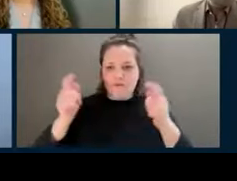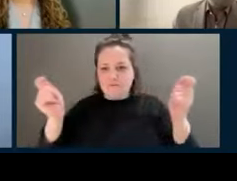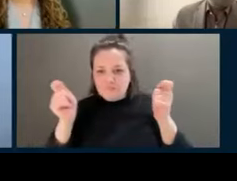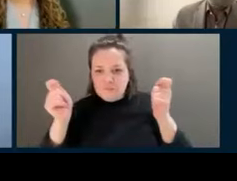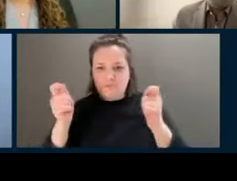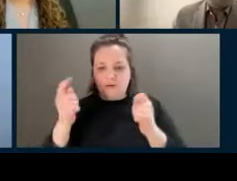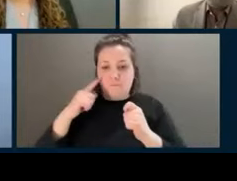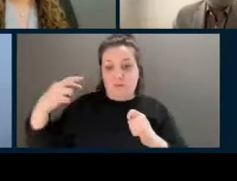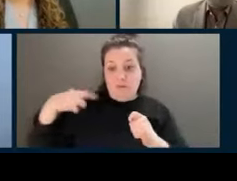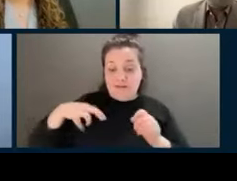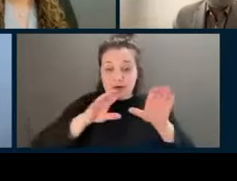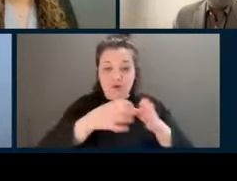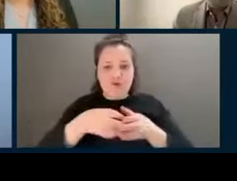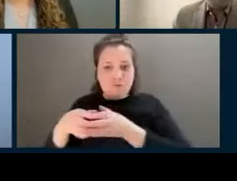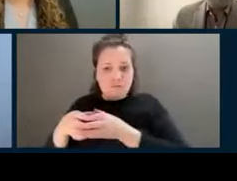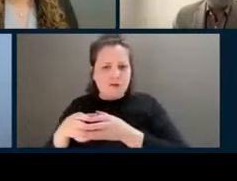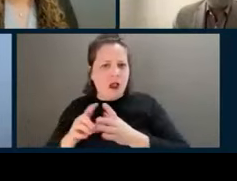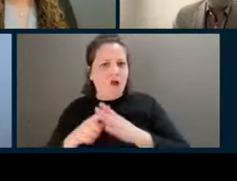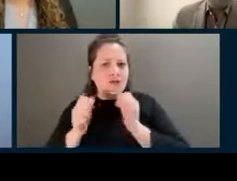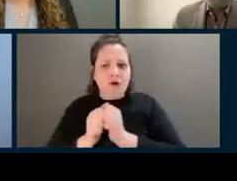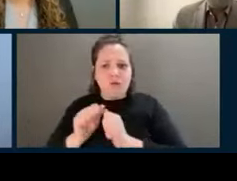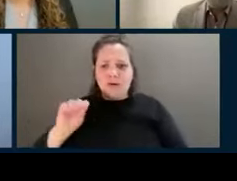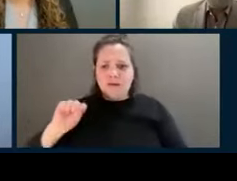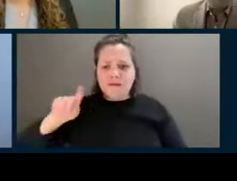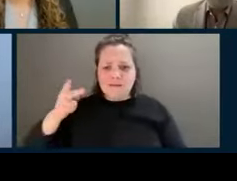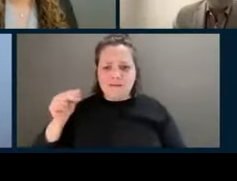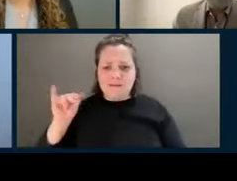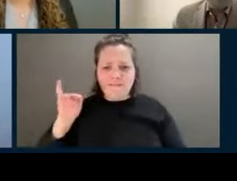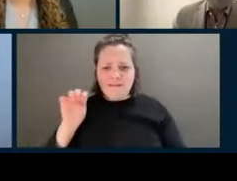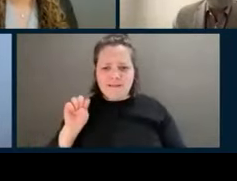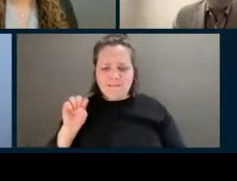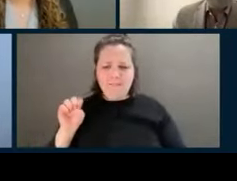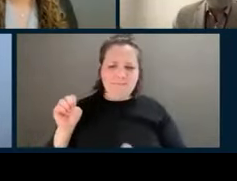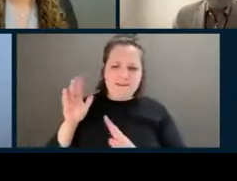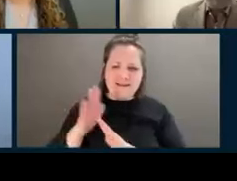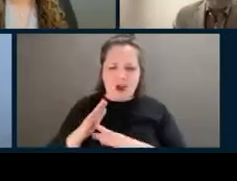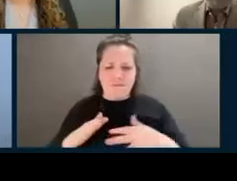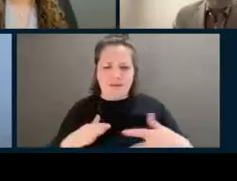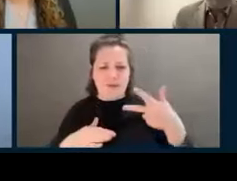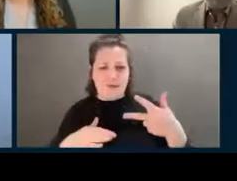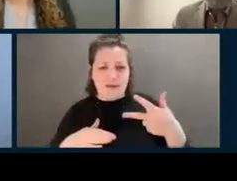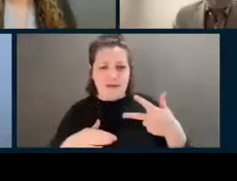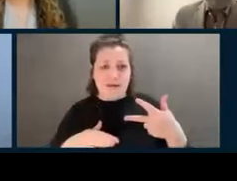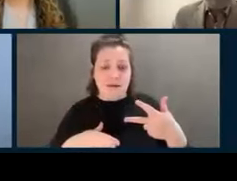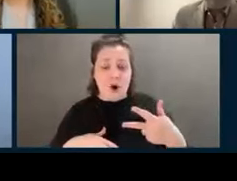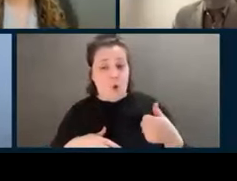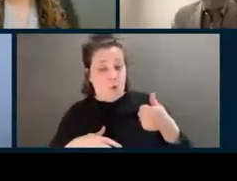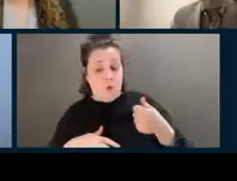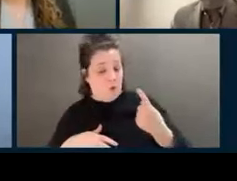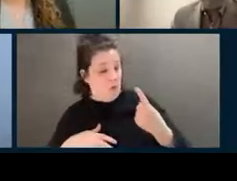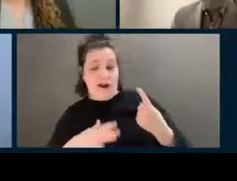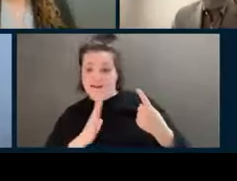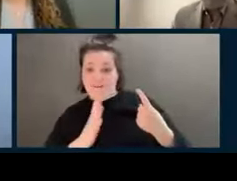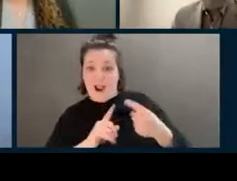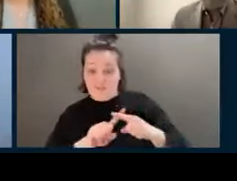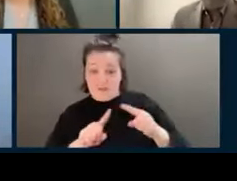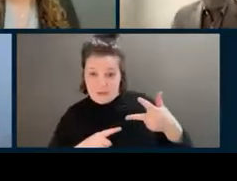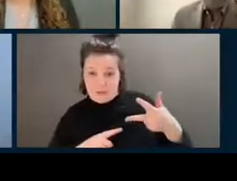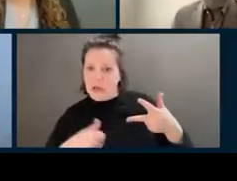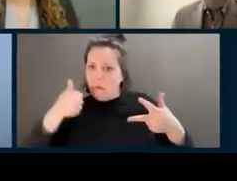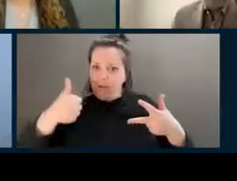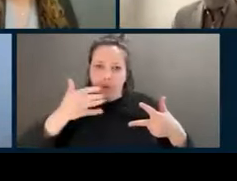Stephanie. If you have any that are top of mind for you, what are some three things you think? Oh, you can have three. One, but if you've got three, let's go for the three. All right.